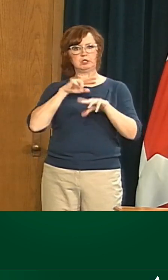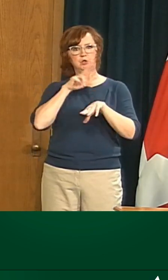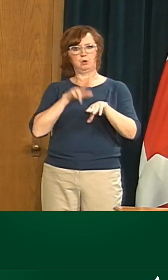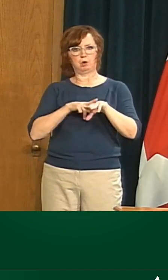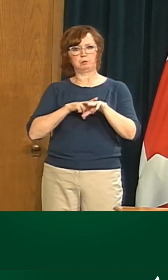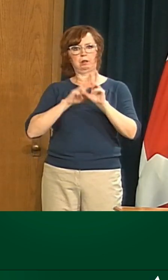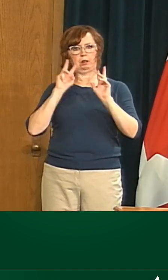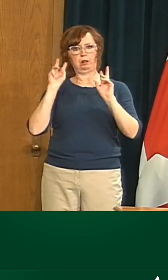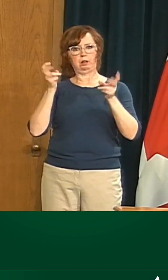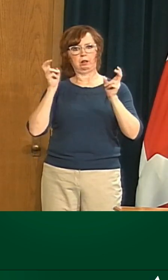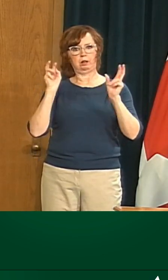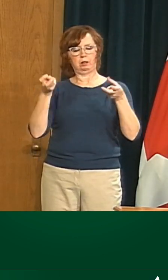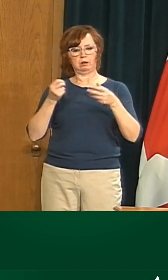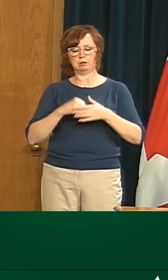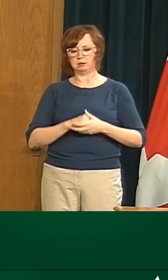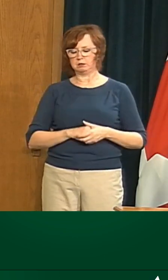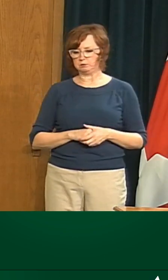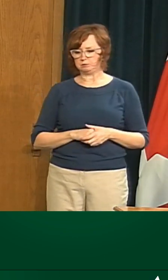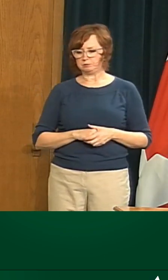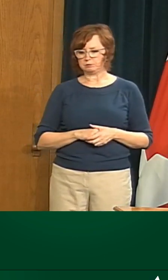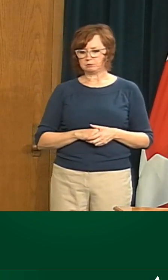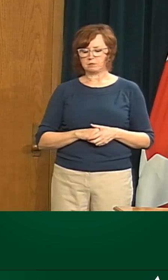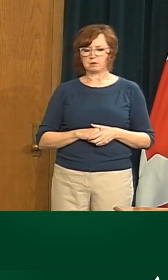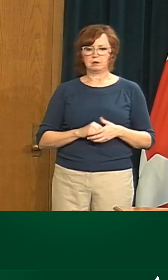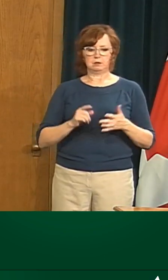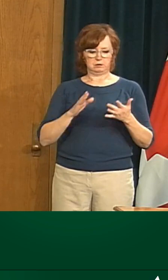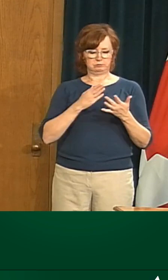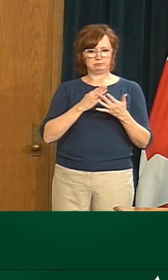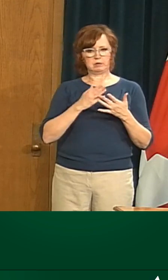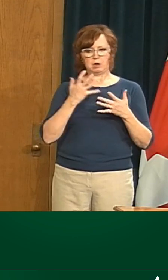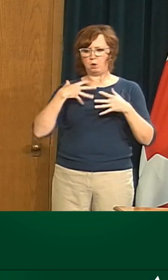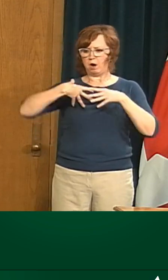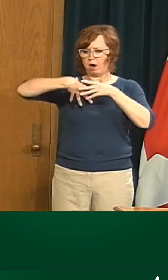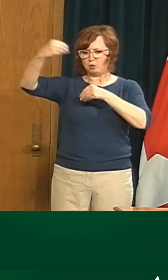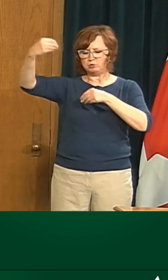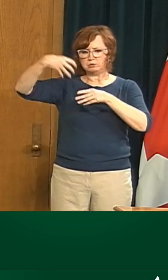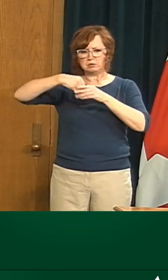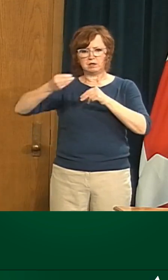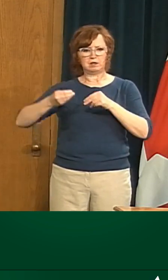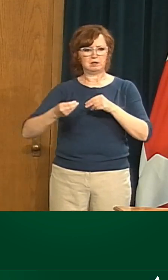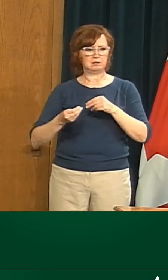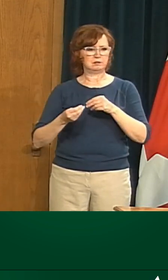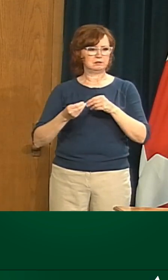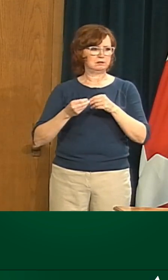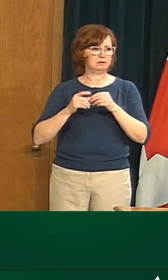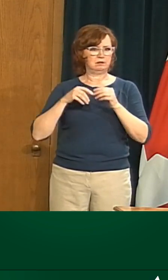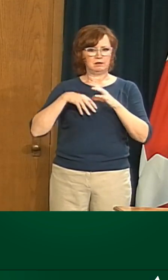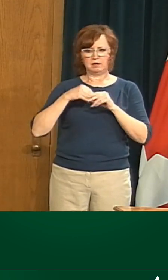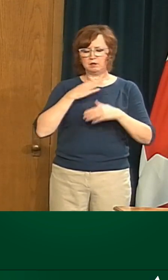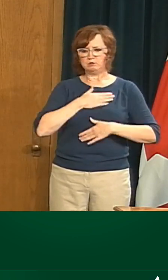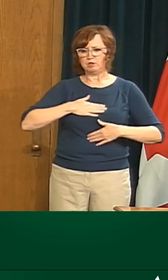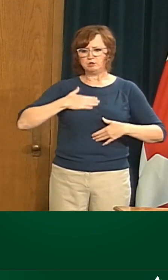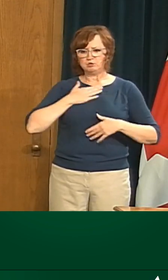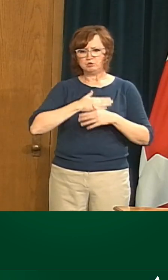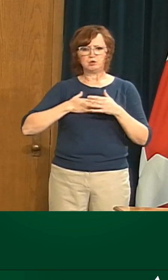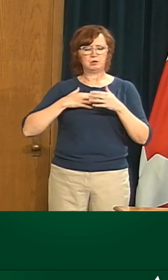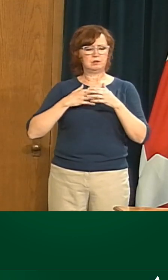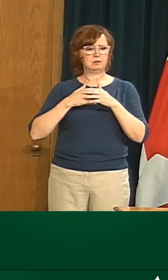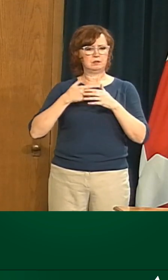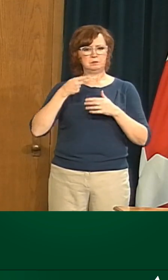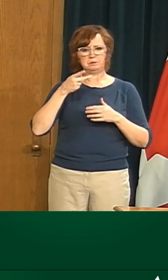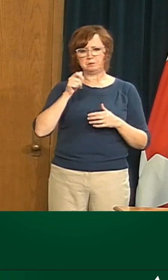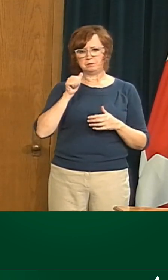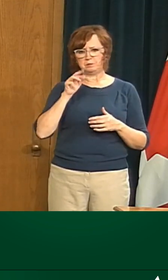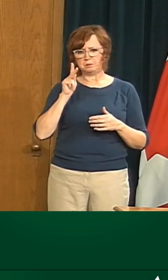allow Saskatchewan families to get outdoors, to get not only on the golf course, but to our parks and to our recreational sites,